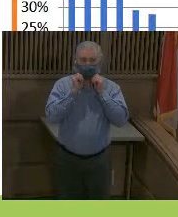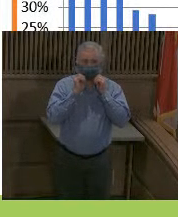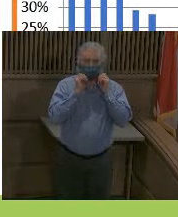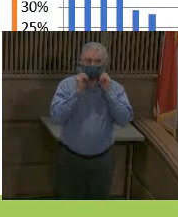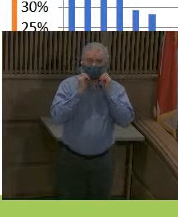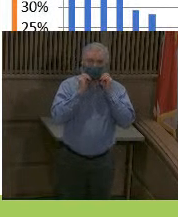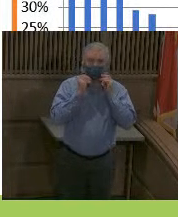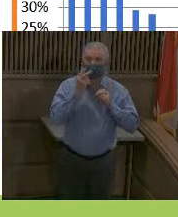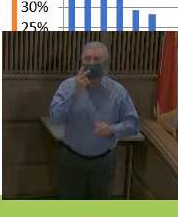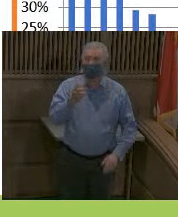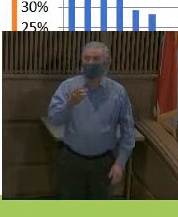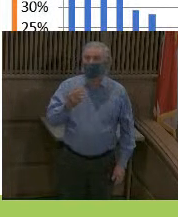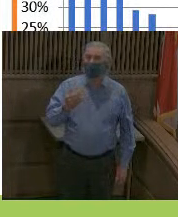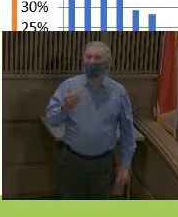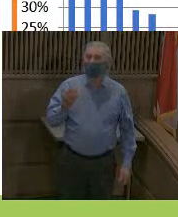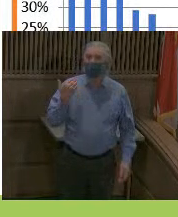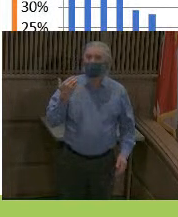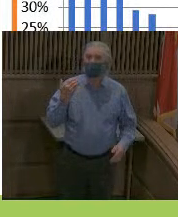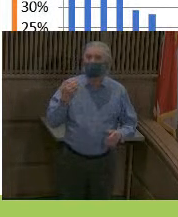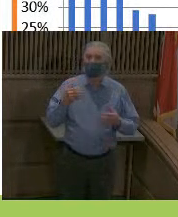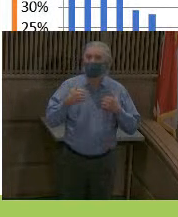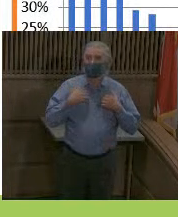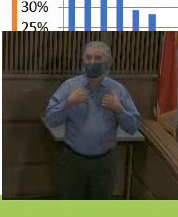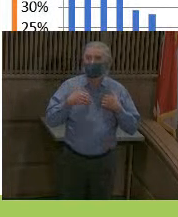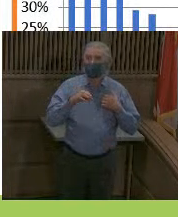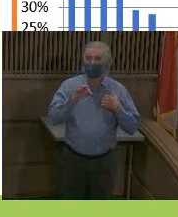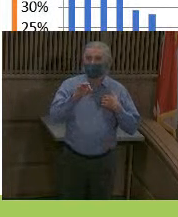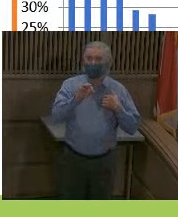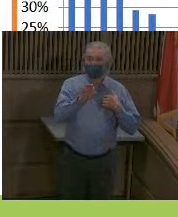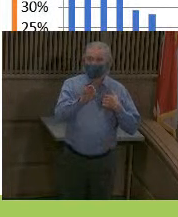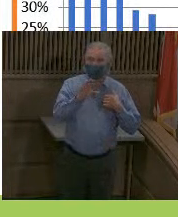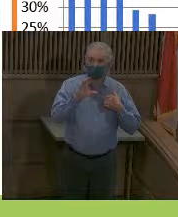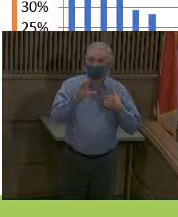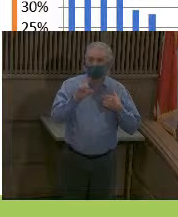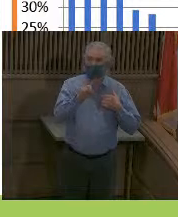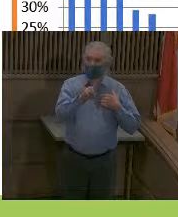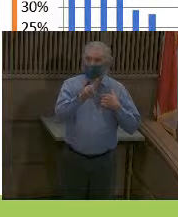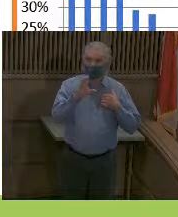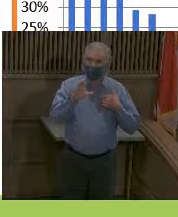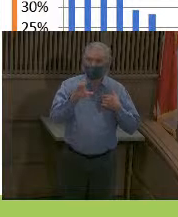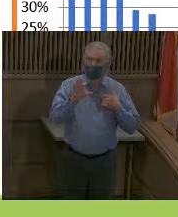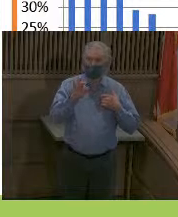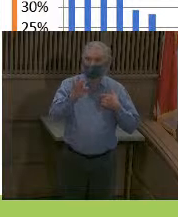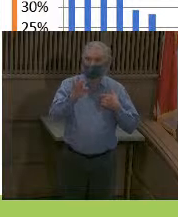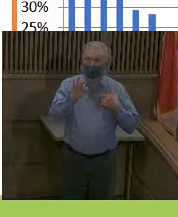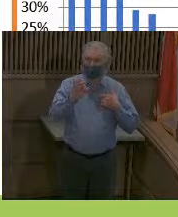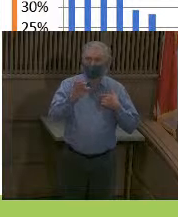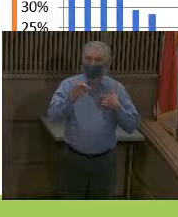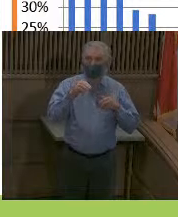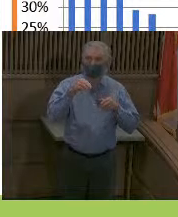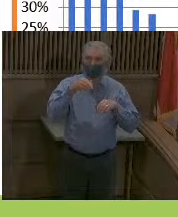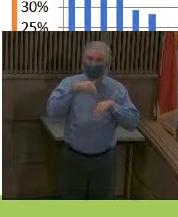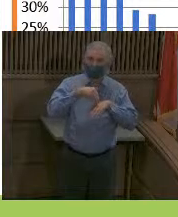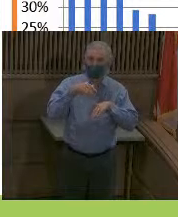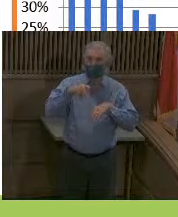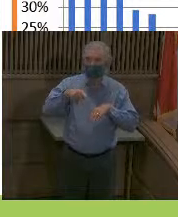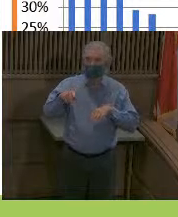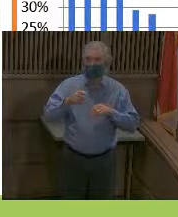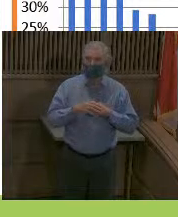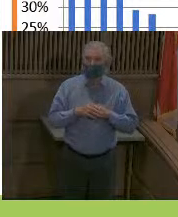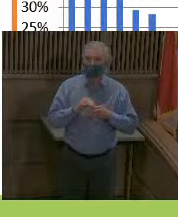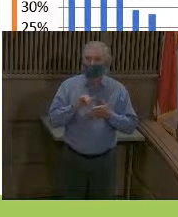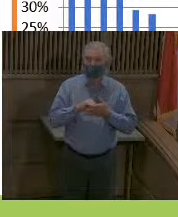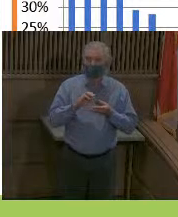system, as of this morning, we had 119 coronavirus patients, including 96 at our Phoebe campus. That number is